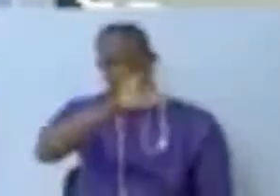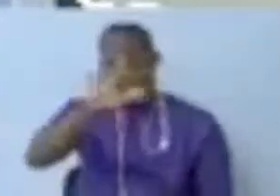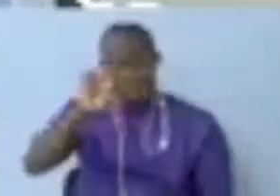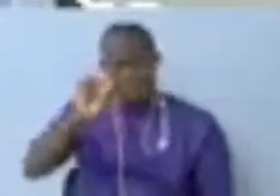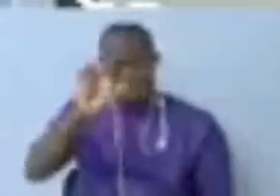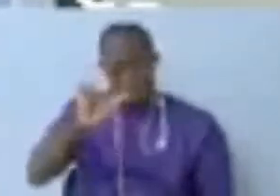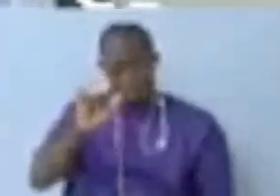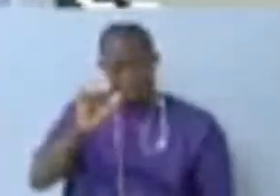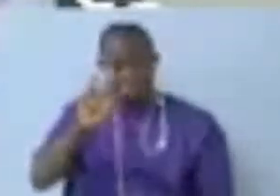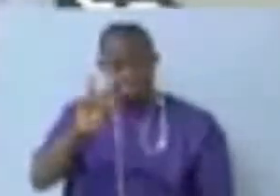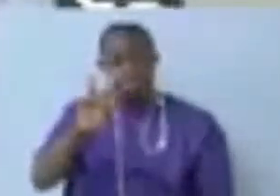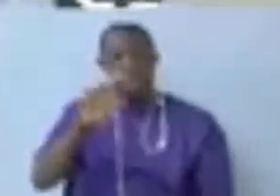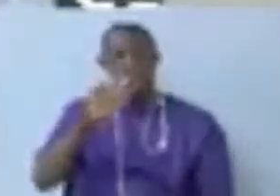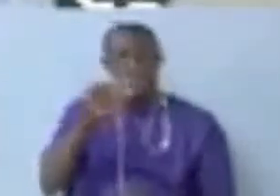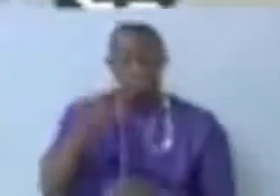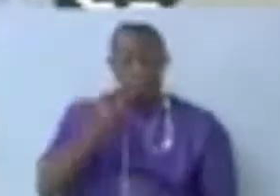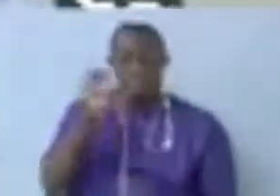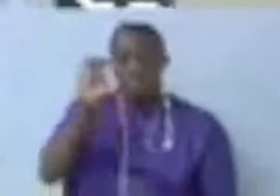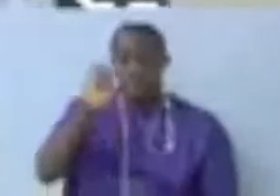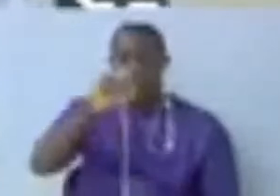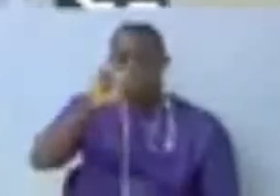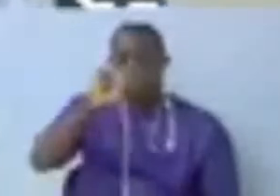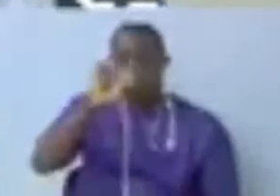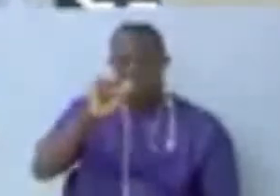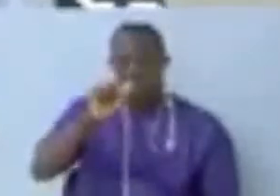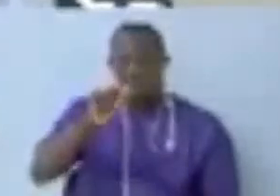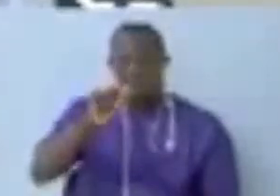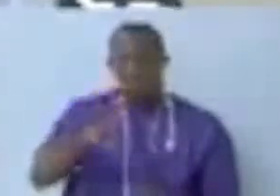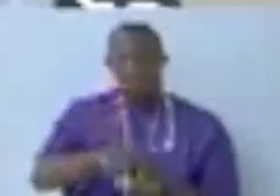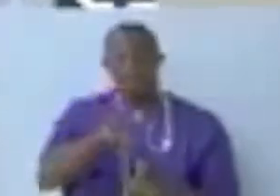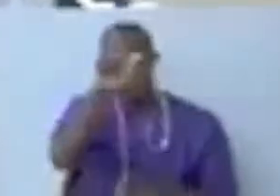This is a person who participated in the executions.